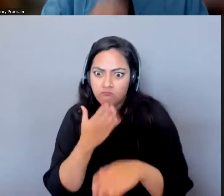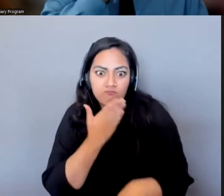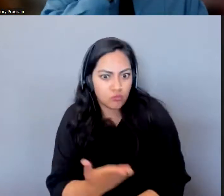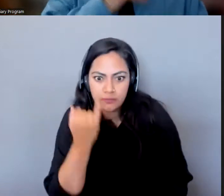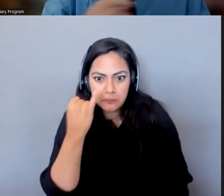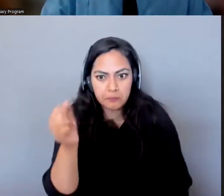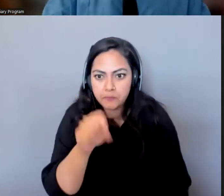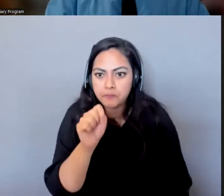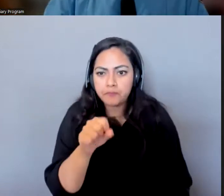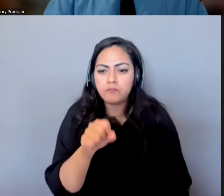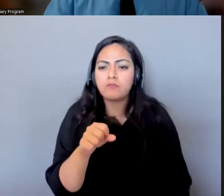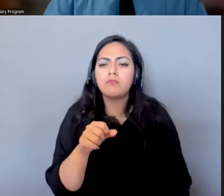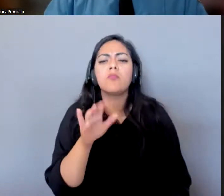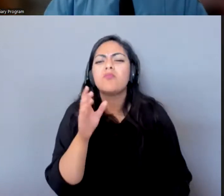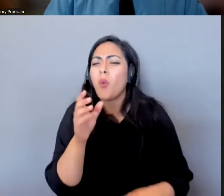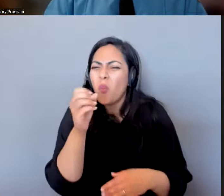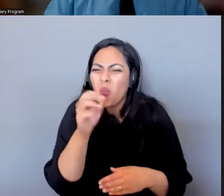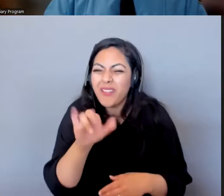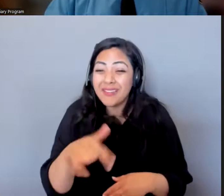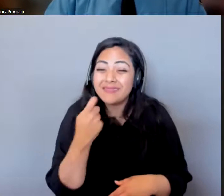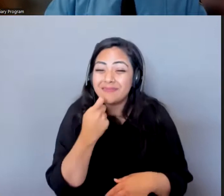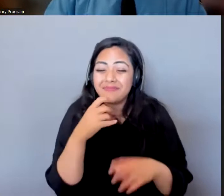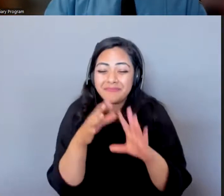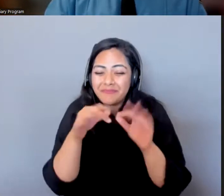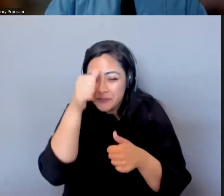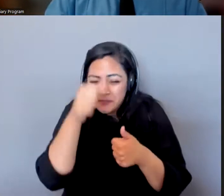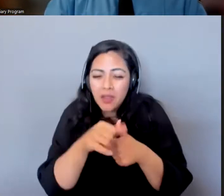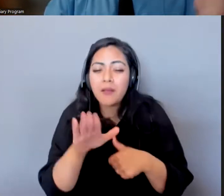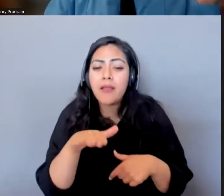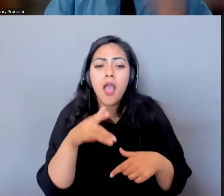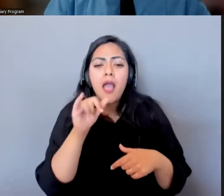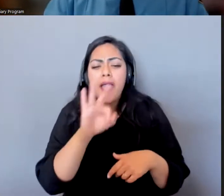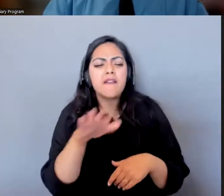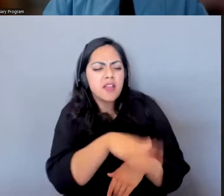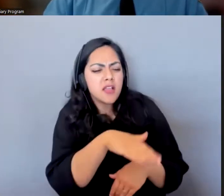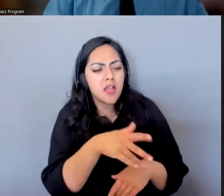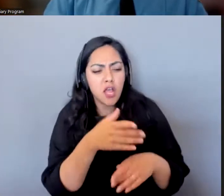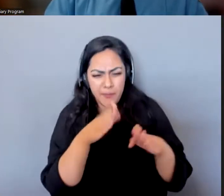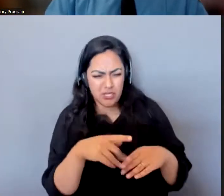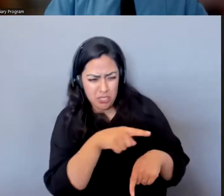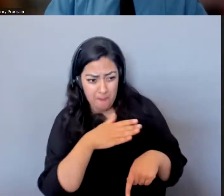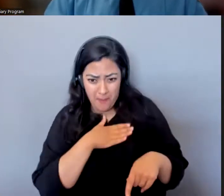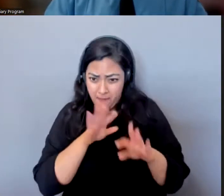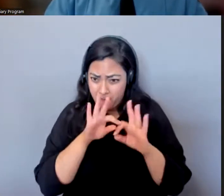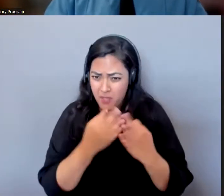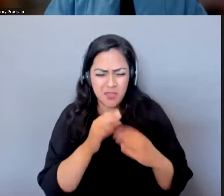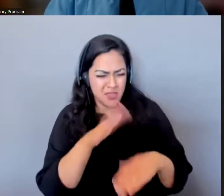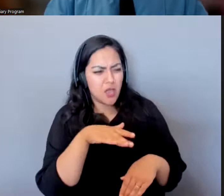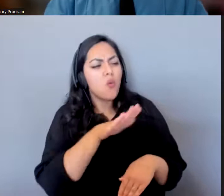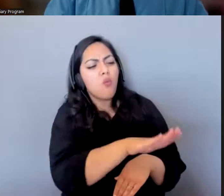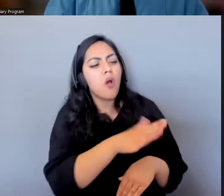ask, what did I get you for your birthday? Or when's the last time I saw you? Or what's the color of the rug in my apartment? Or whatever the case may be, right?